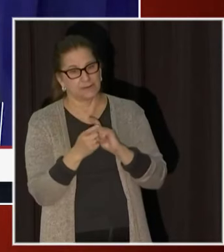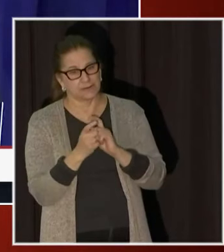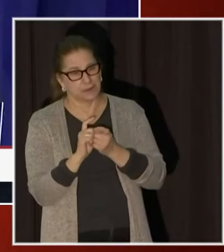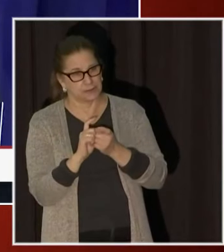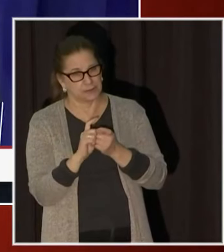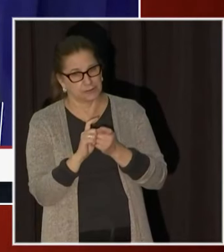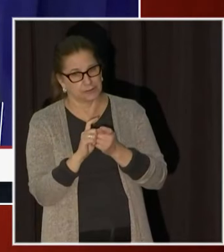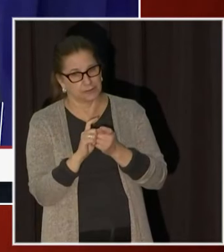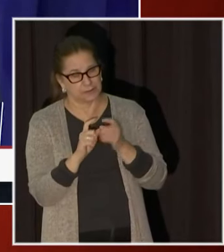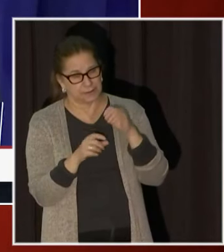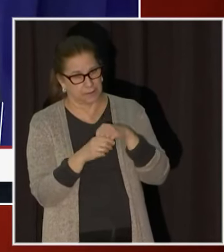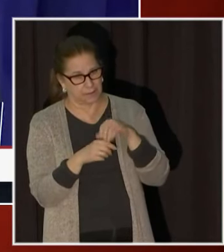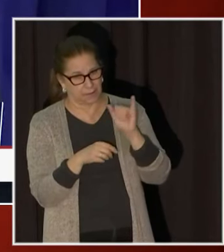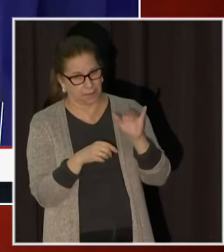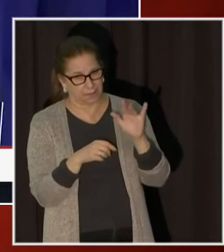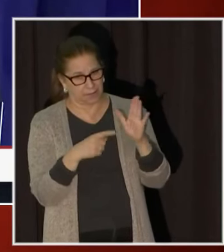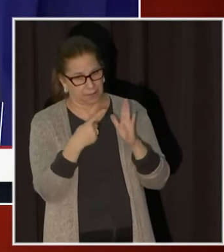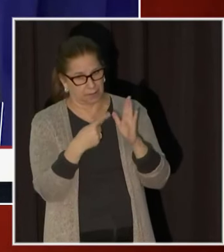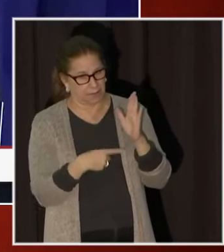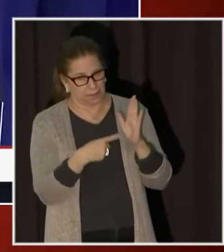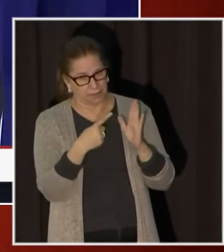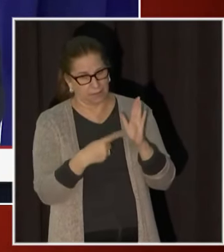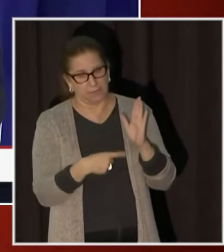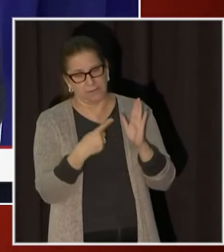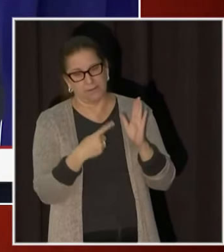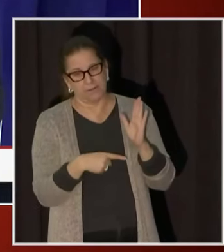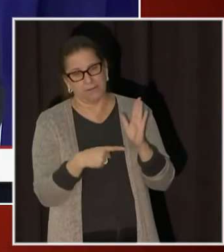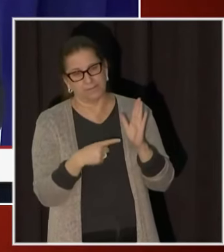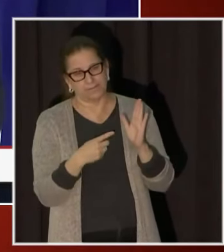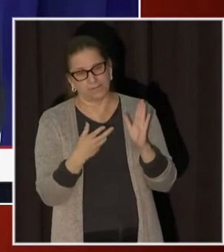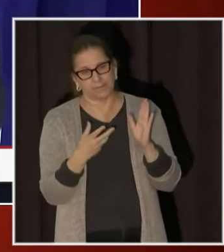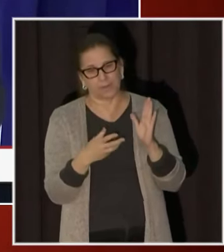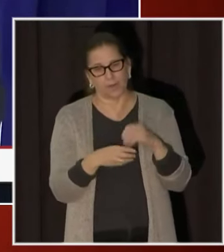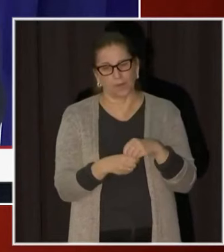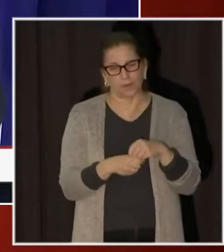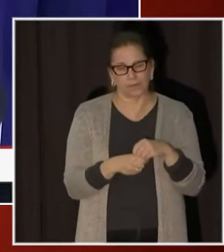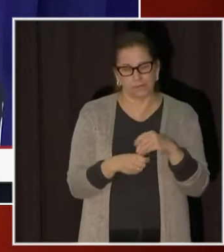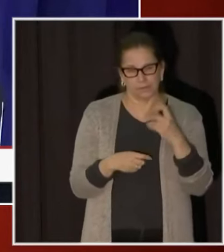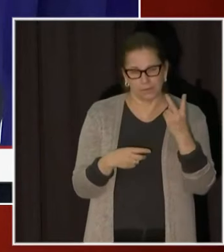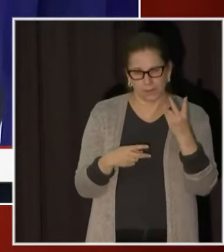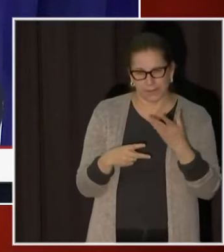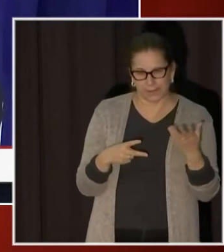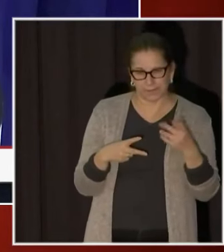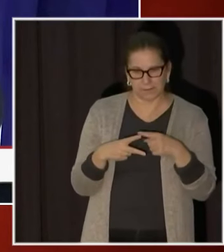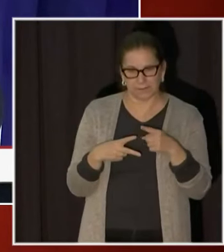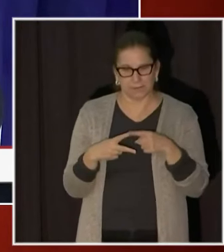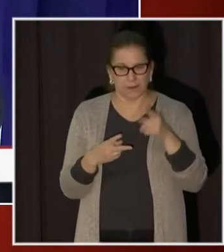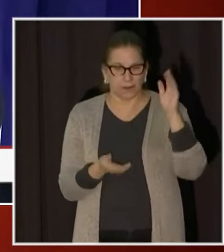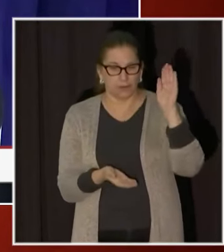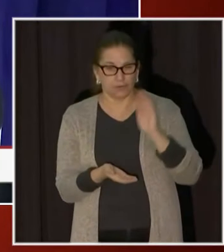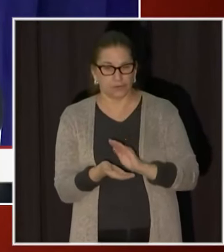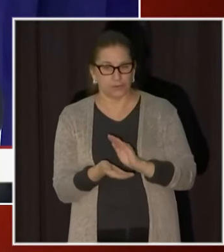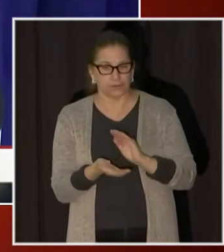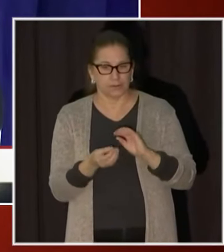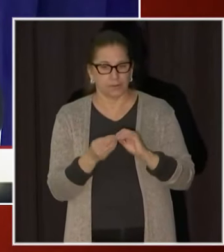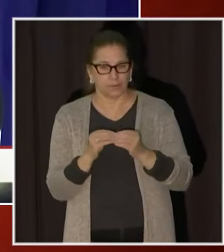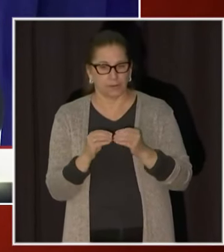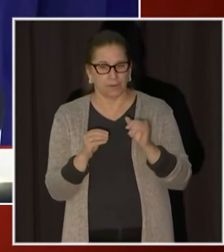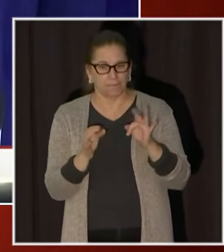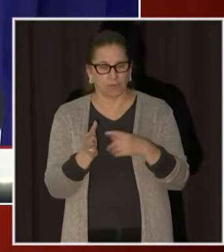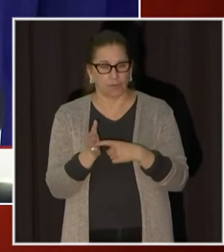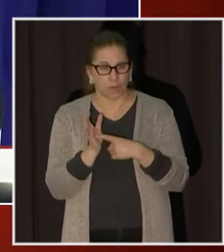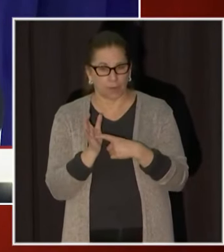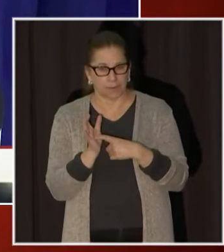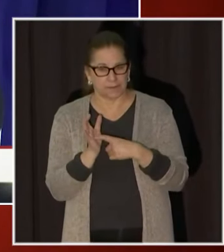the legislation does is twofold? One, it reduces the number of required signatures for certain elective